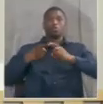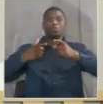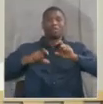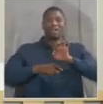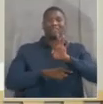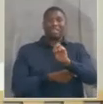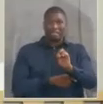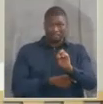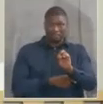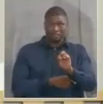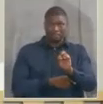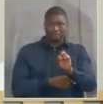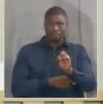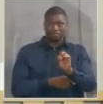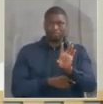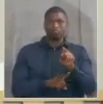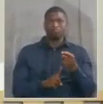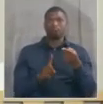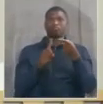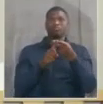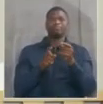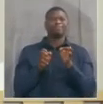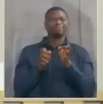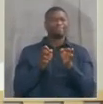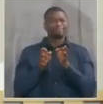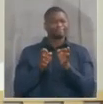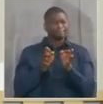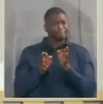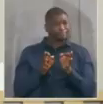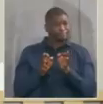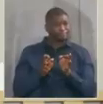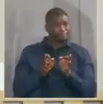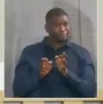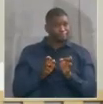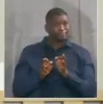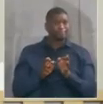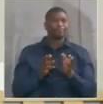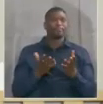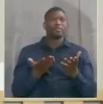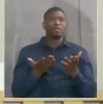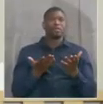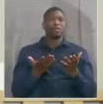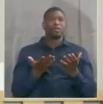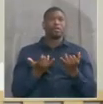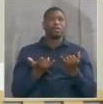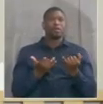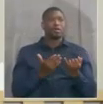30 to explain the common